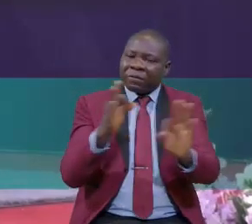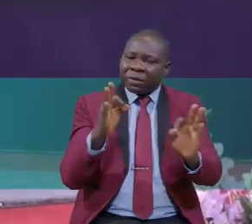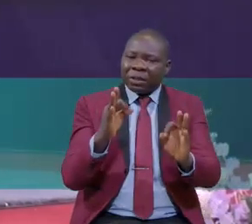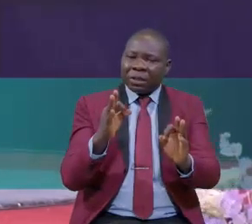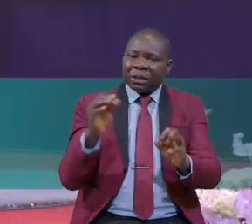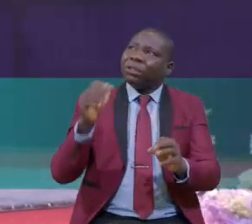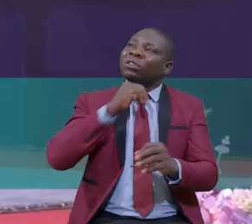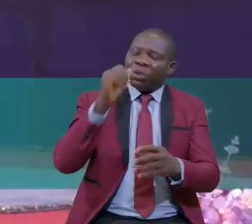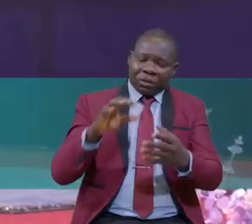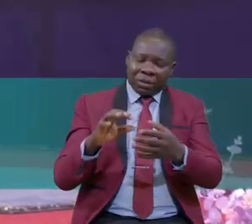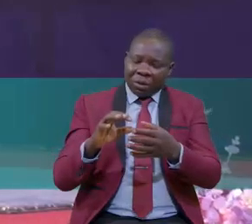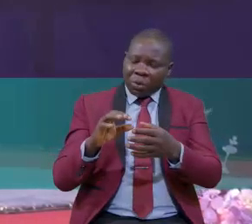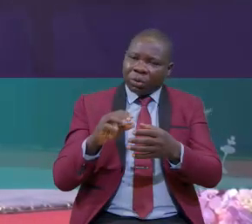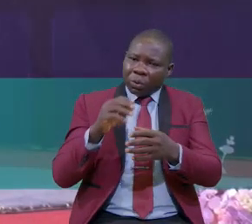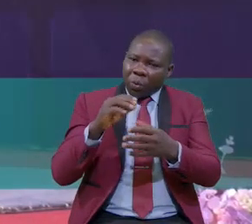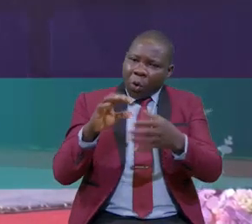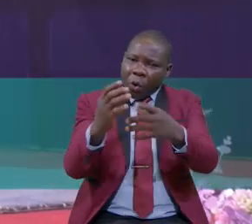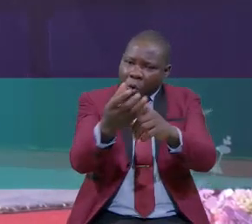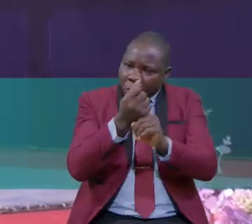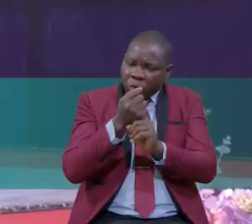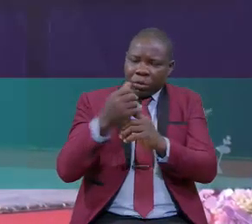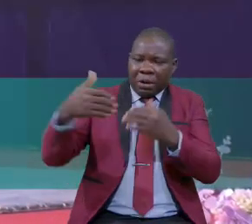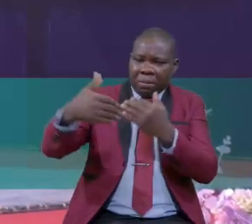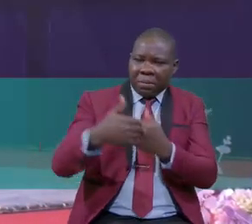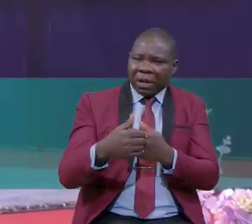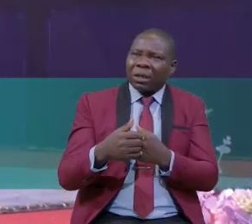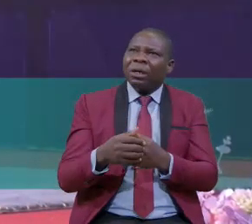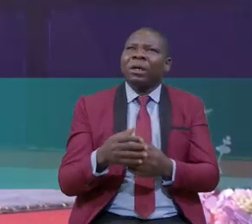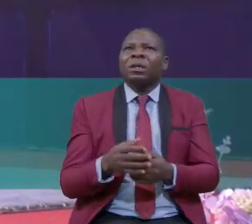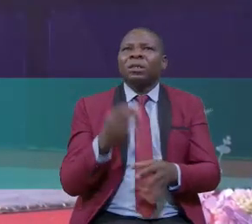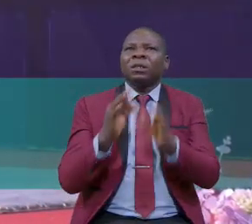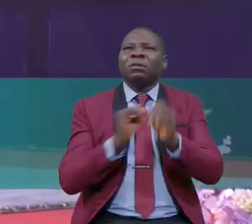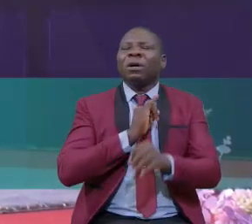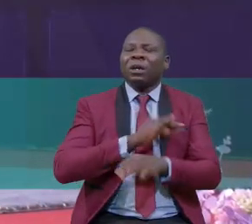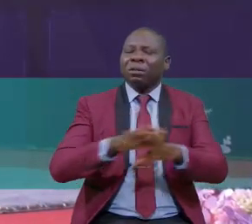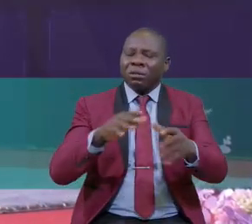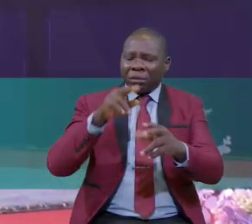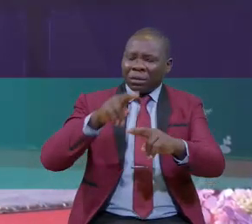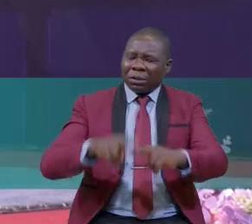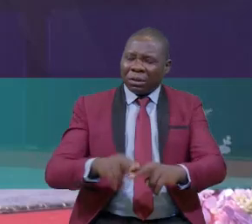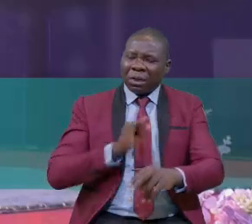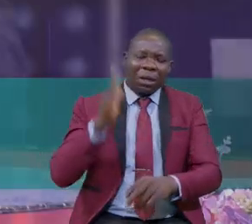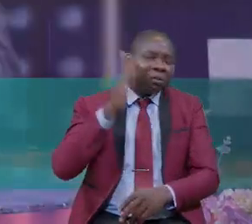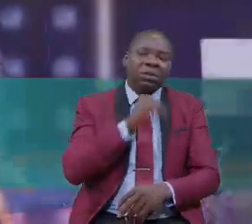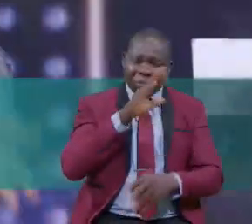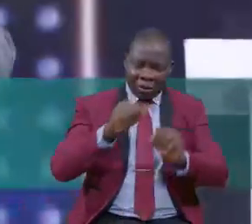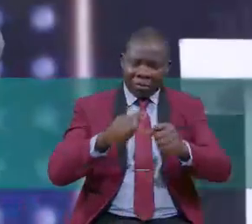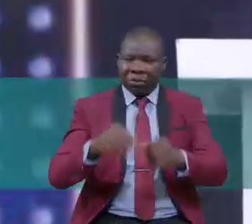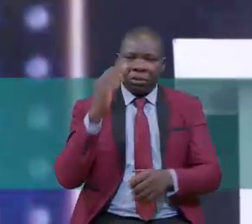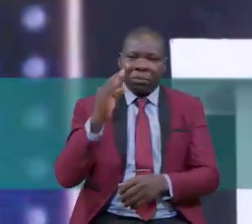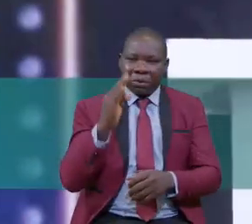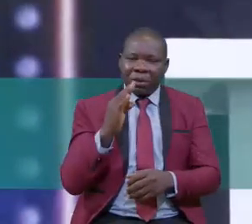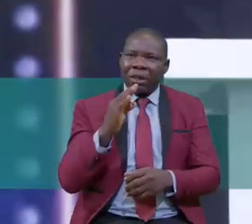always sit down. If I don't sit down, I'll not be well rested. And then preach. It was free. Stand, preach.